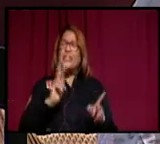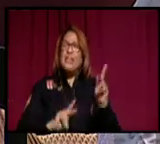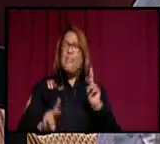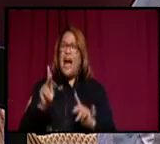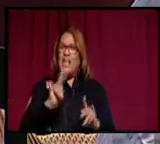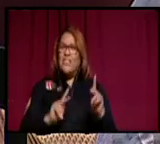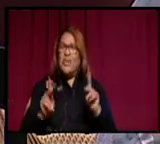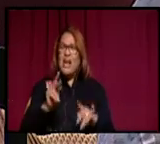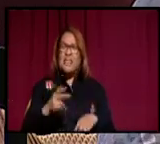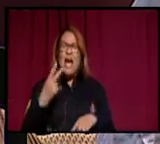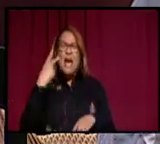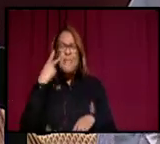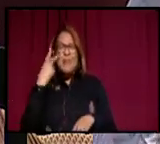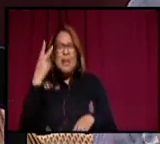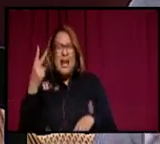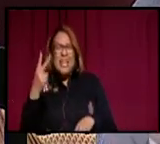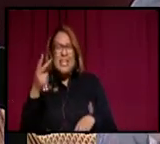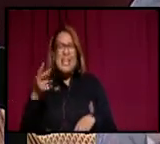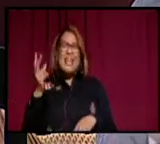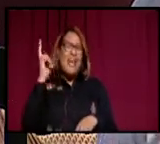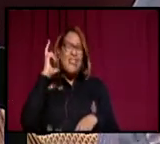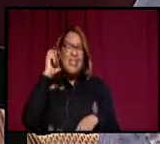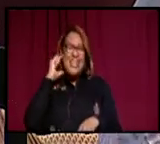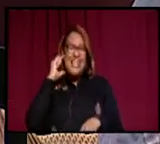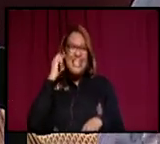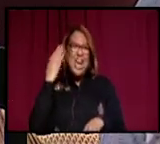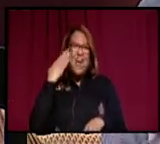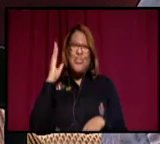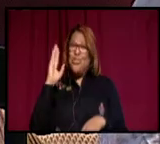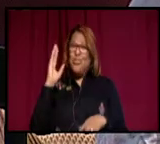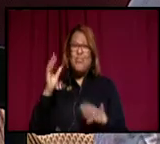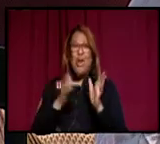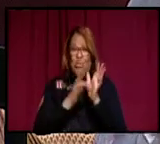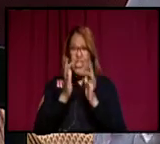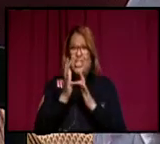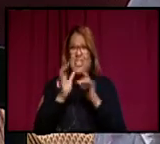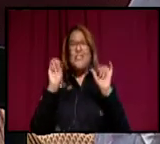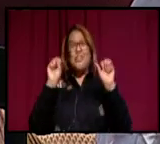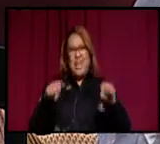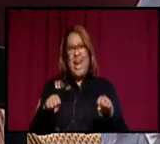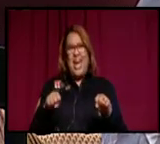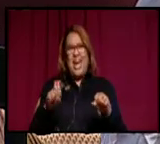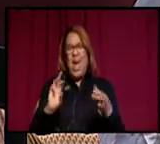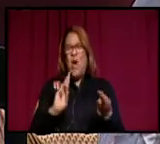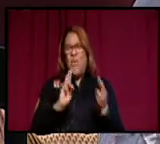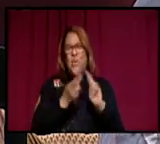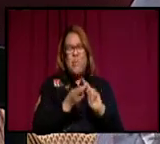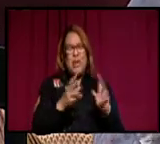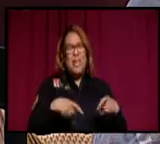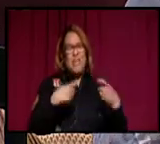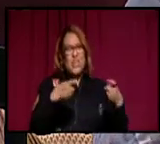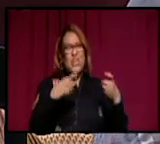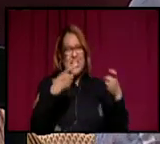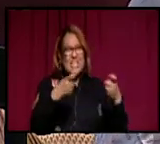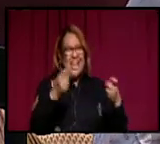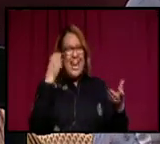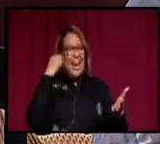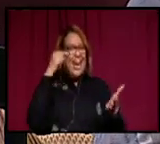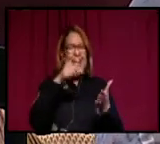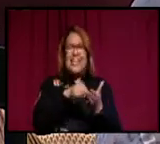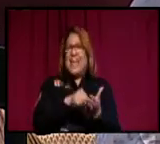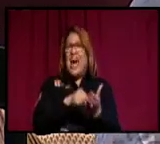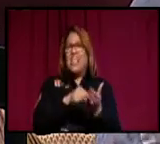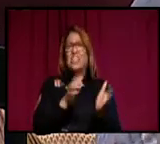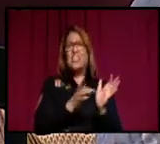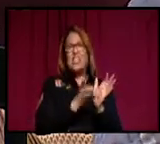that are listening, those that are viewing. If you don't know Jesus, you can know him. All you got to do is repent of your sins, acknowledge that Jesus